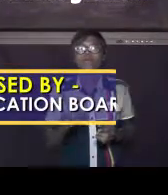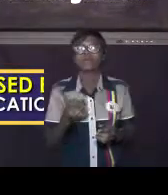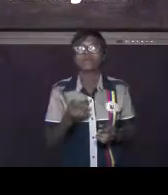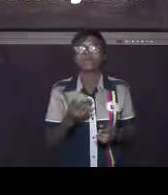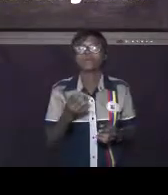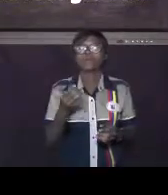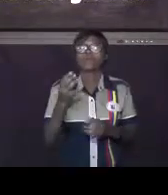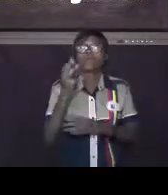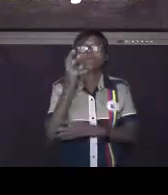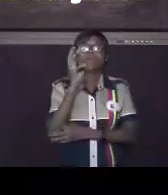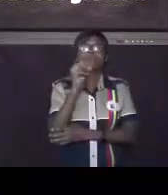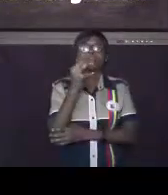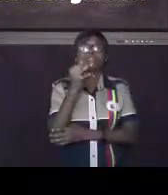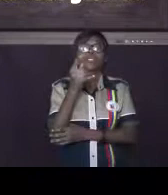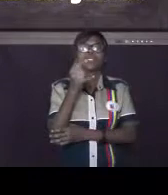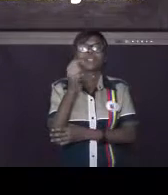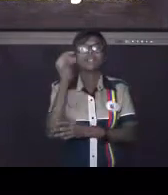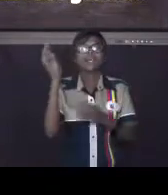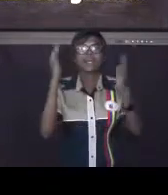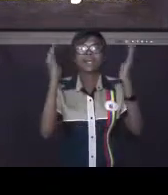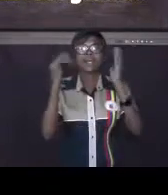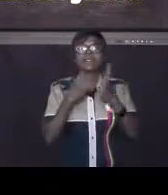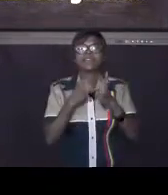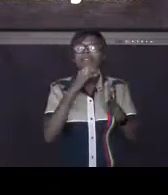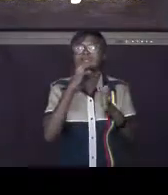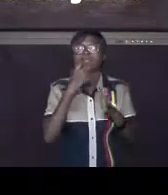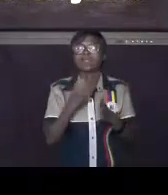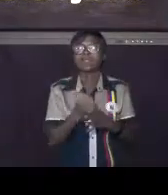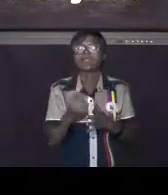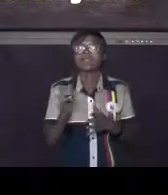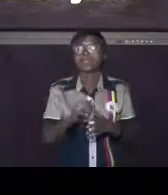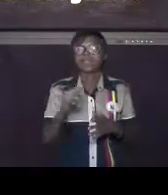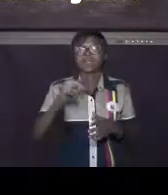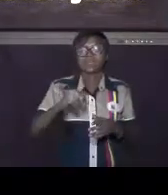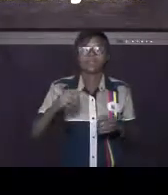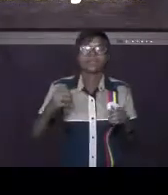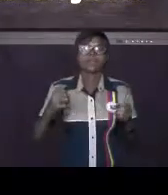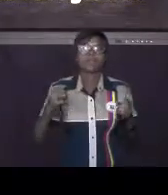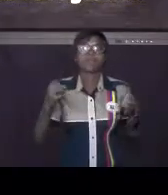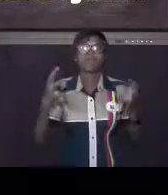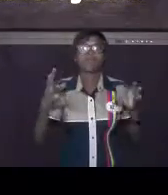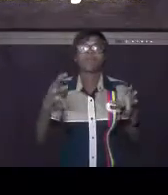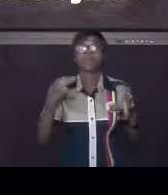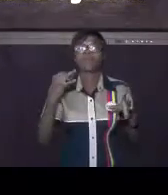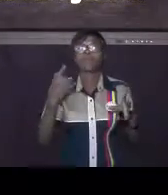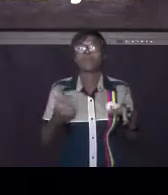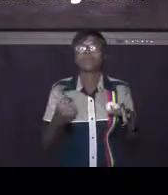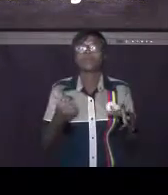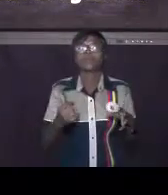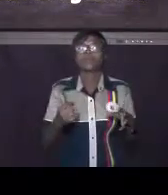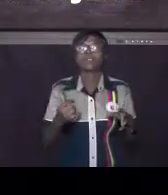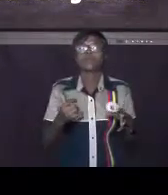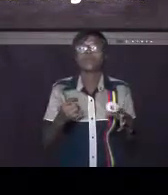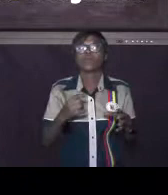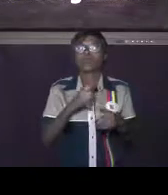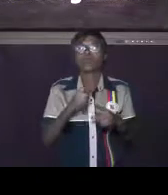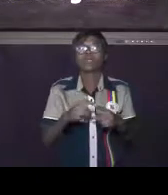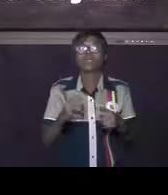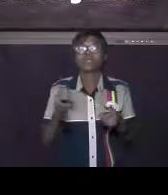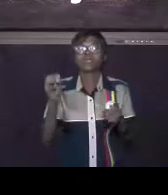told you the plants need adequate air. When it's too much, is a problem. If it's